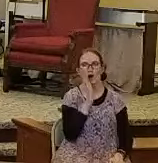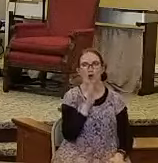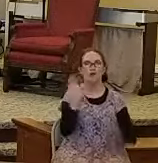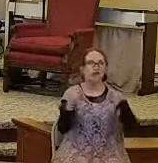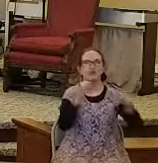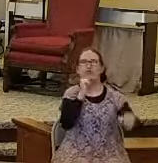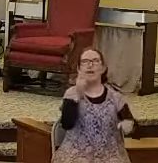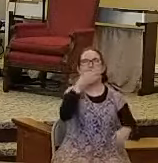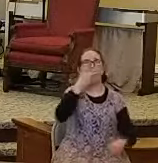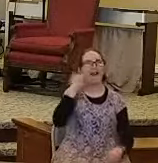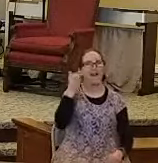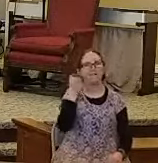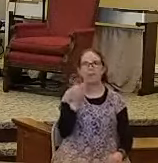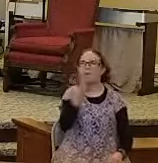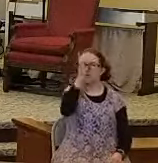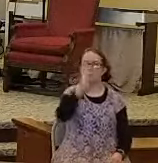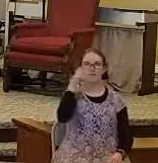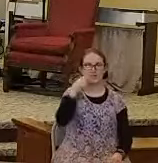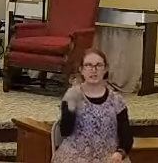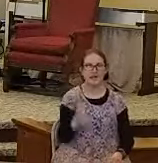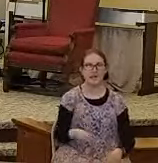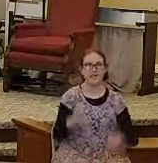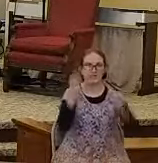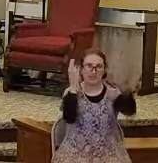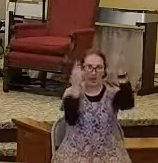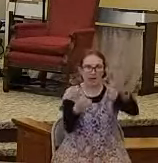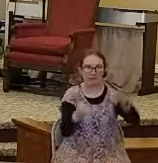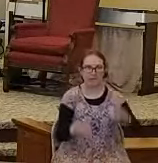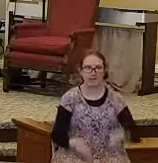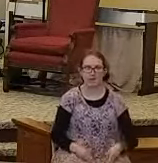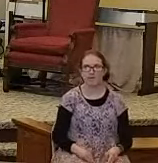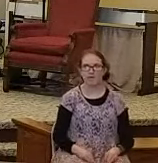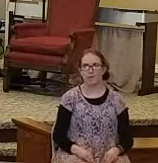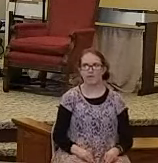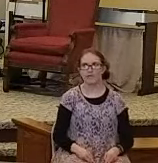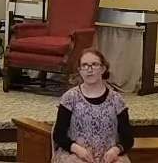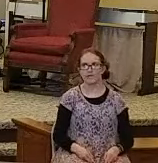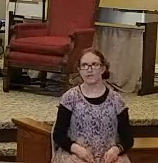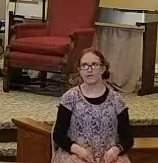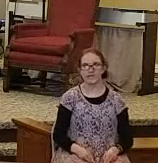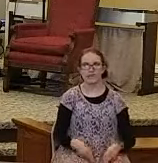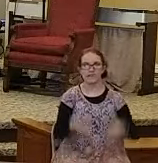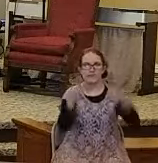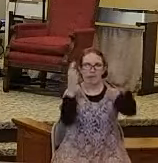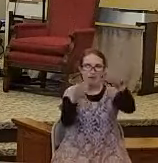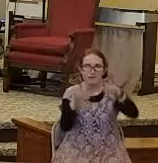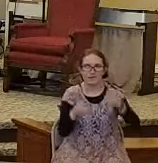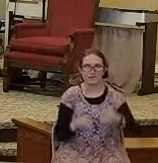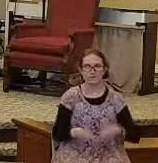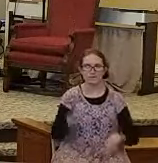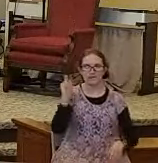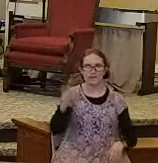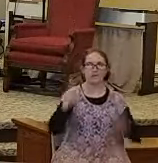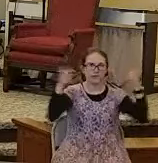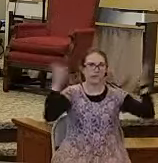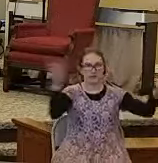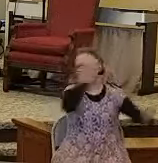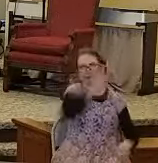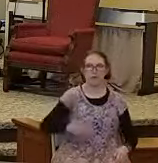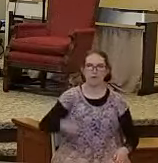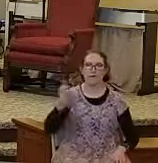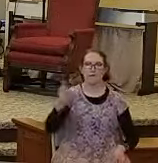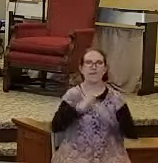Don't laugh when God says this is going to happen. Thus and so is fixing to take place. Amen. We need to rejoice in the Lord.